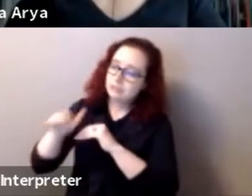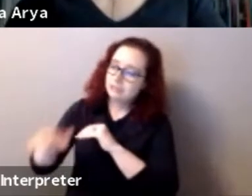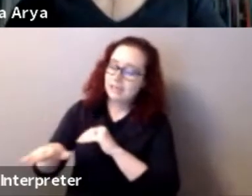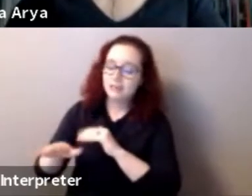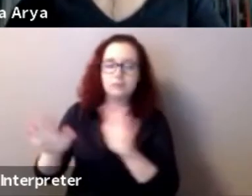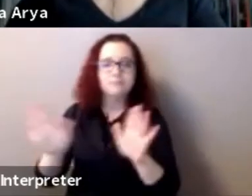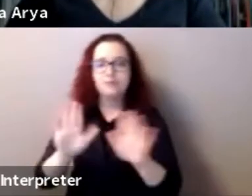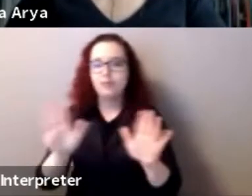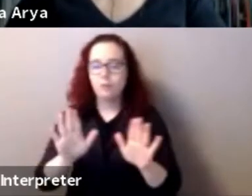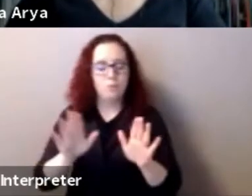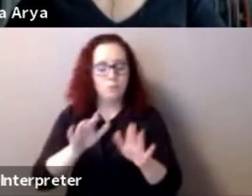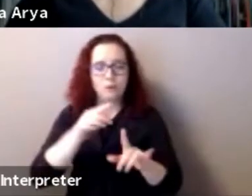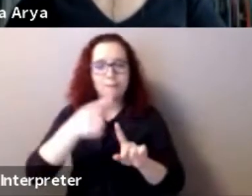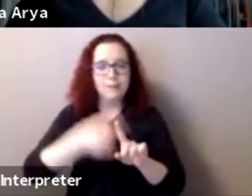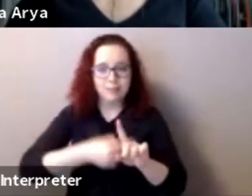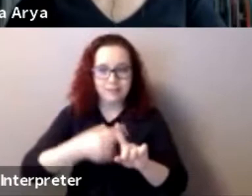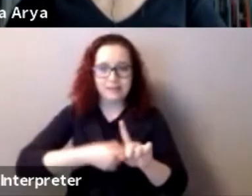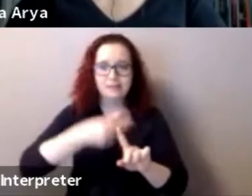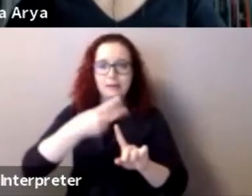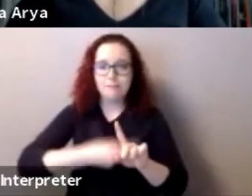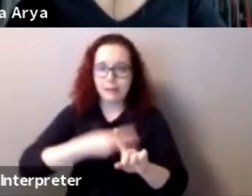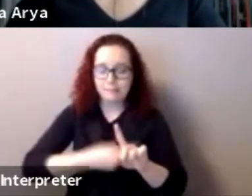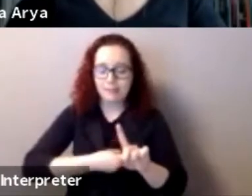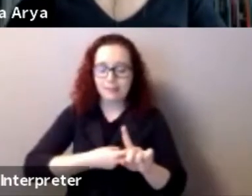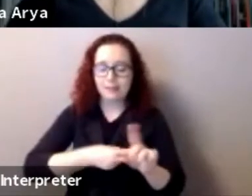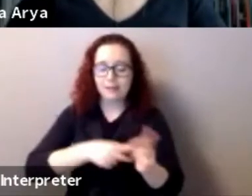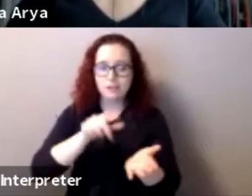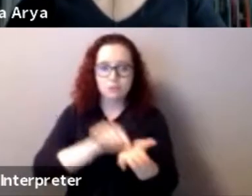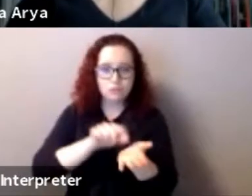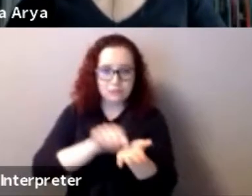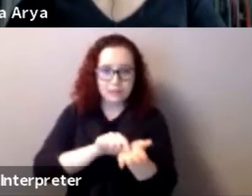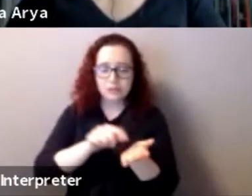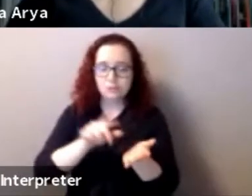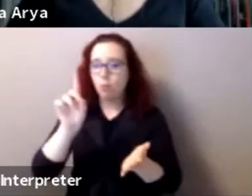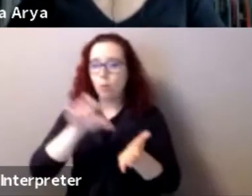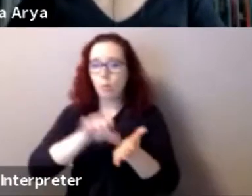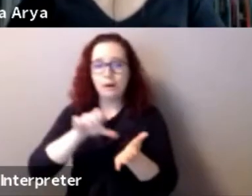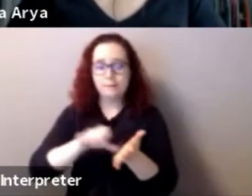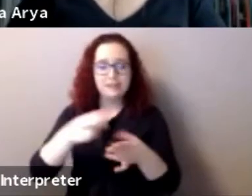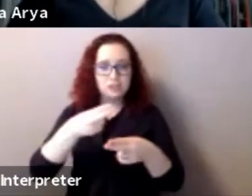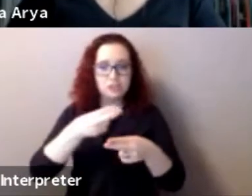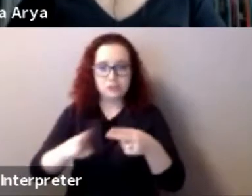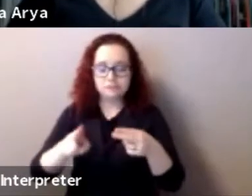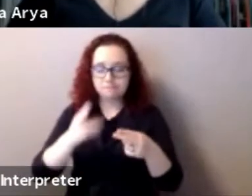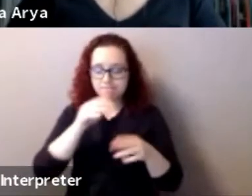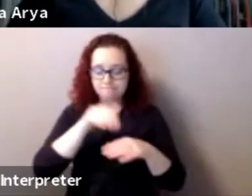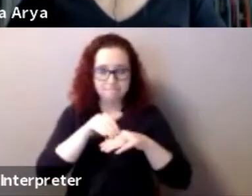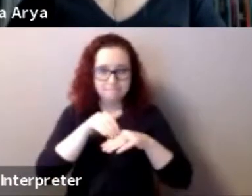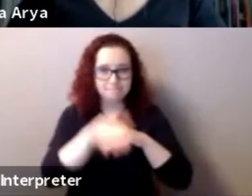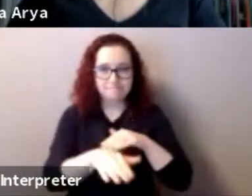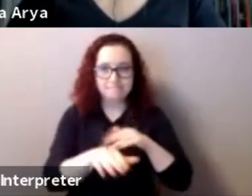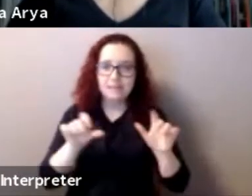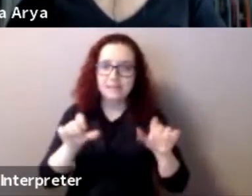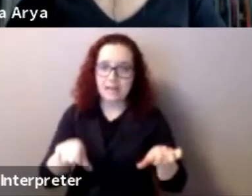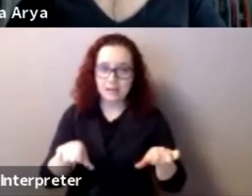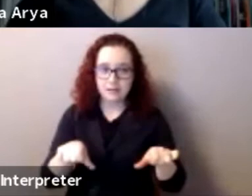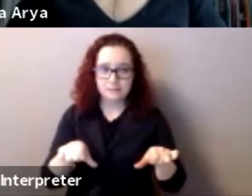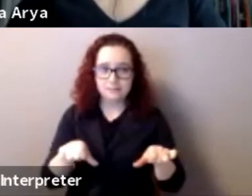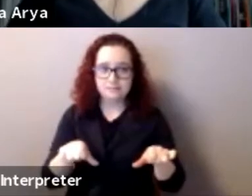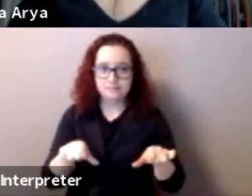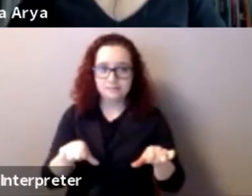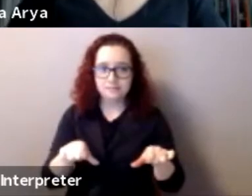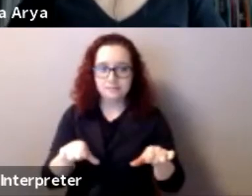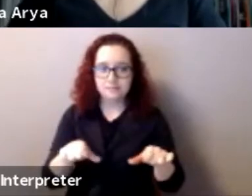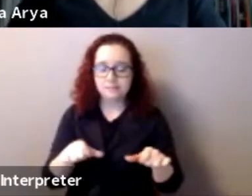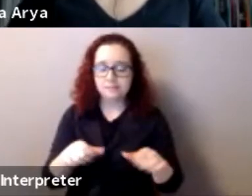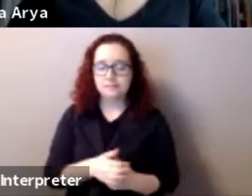monthly, bi-monthly newsletter, one pager, whatever it is, so that they stay engaged. Always keeping in